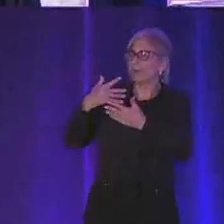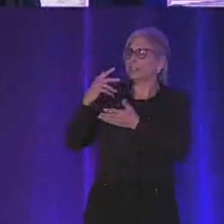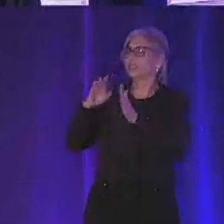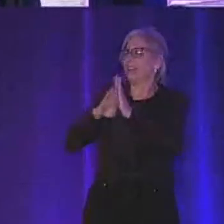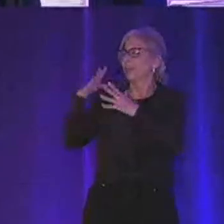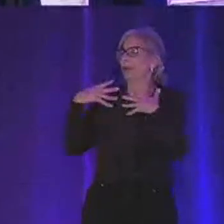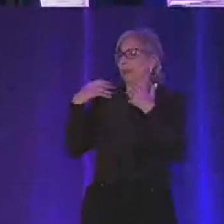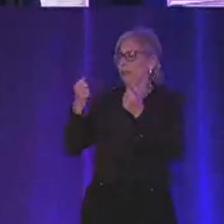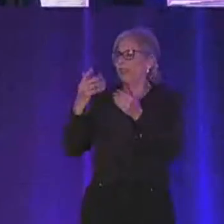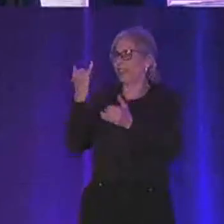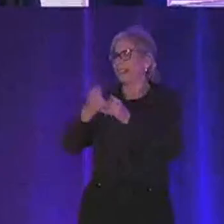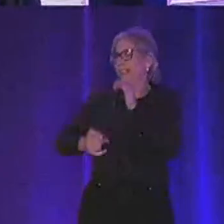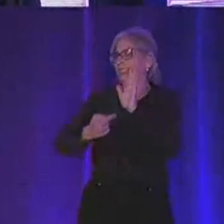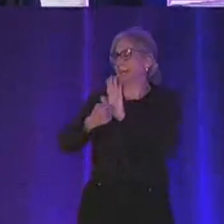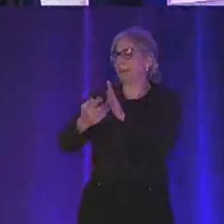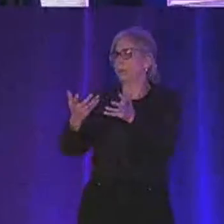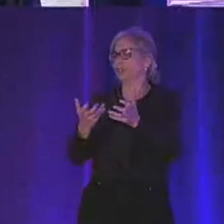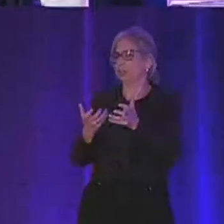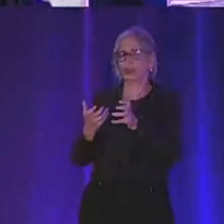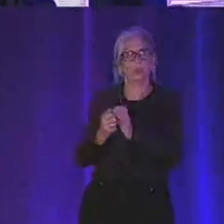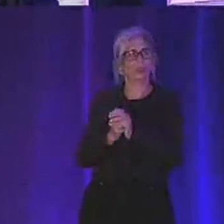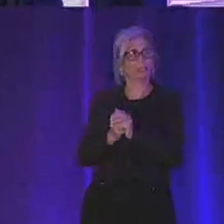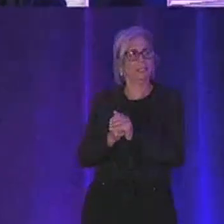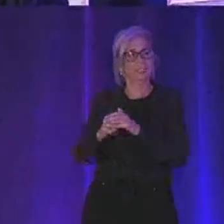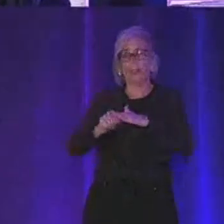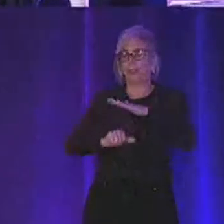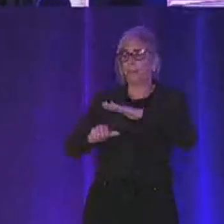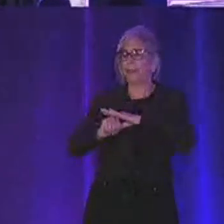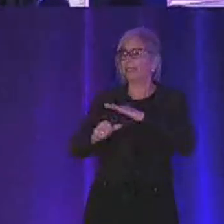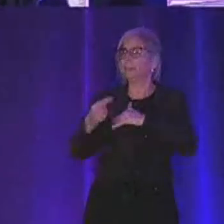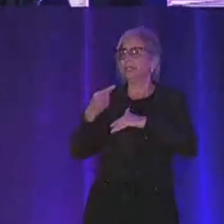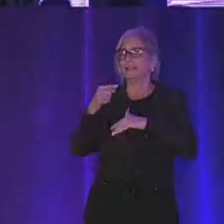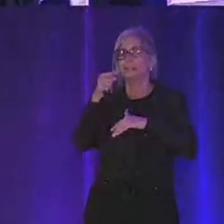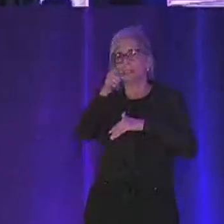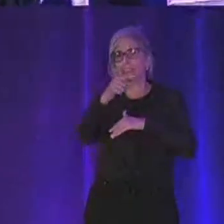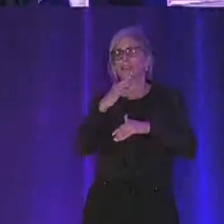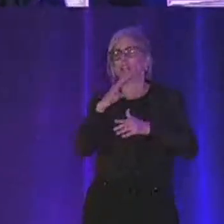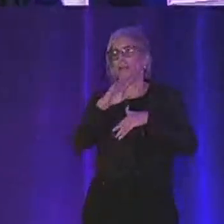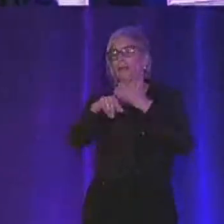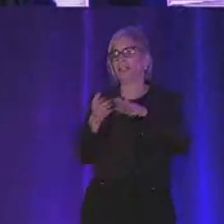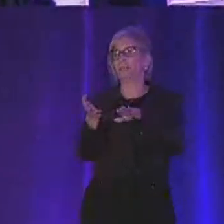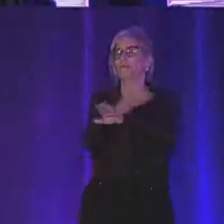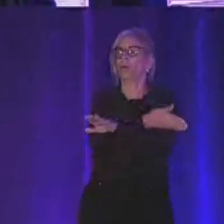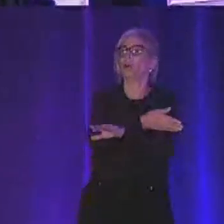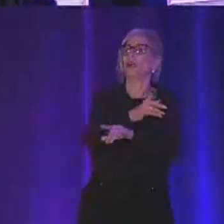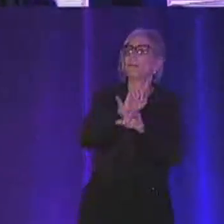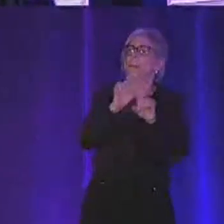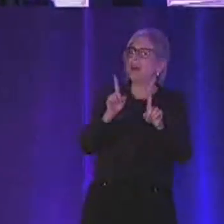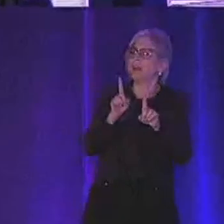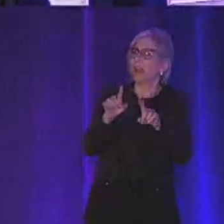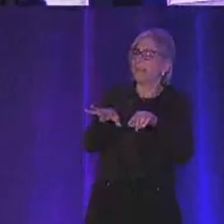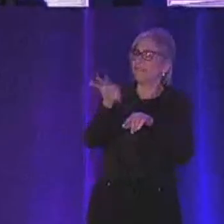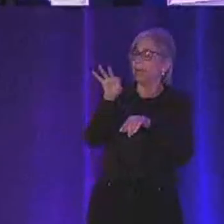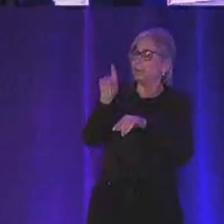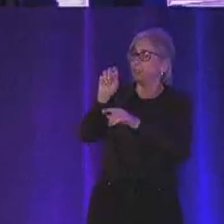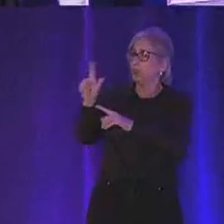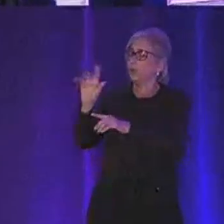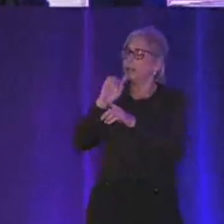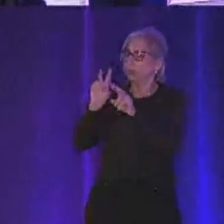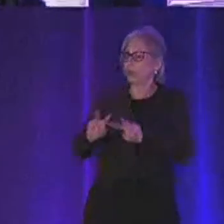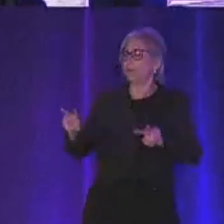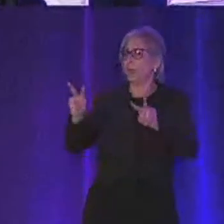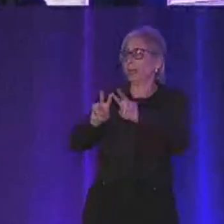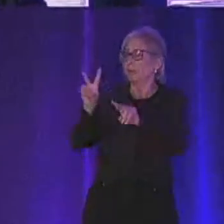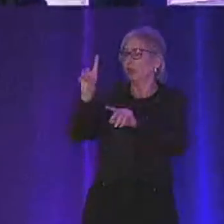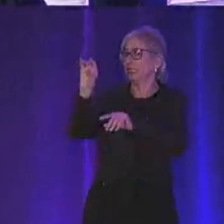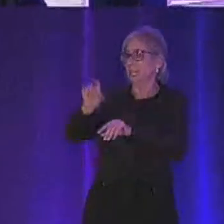the last demo I want to show you. The basement dude, JB, Julian talked about this earlier, but I've stumbled across a tool that I think is extremely valuable for debugging